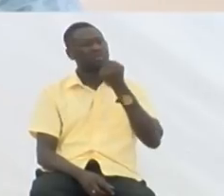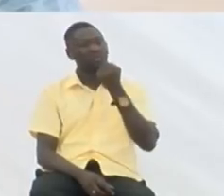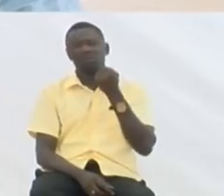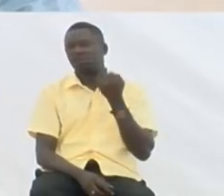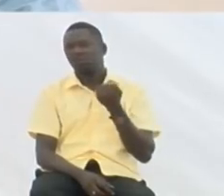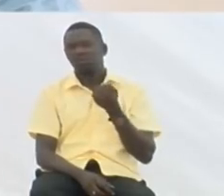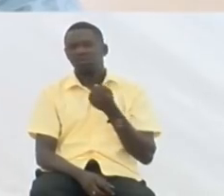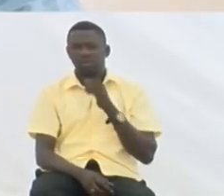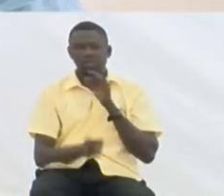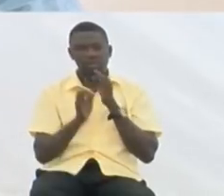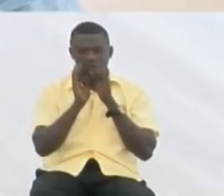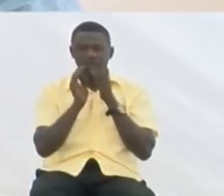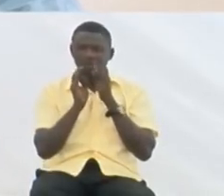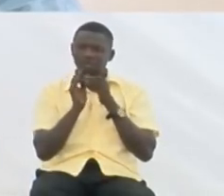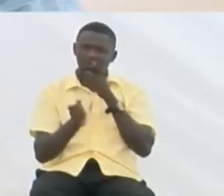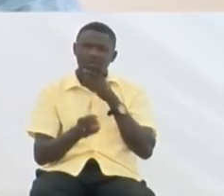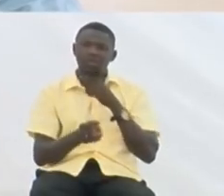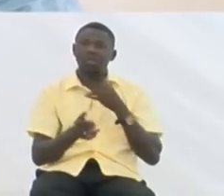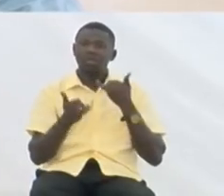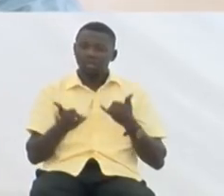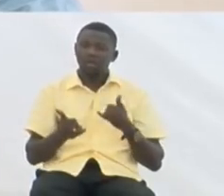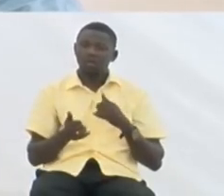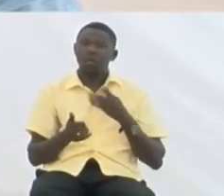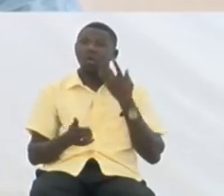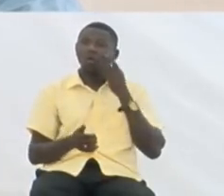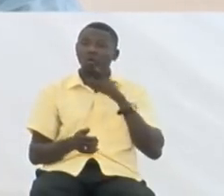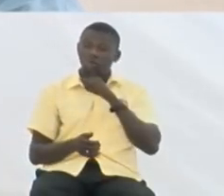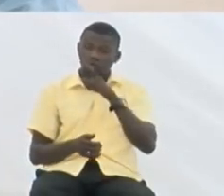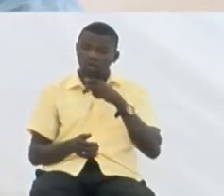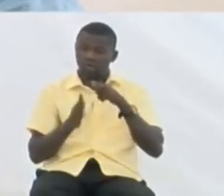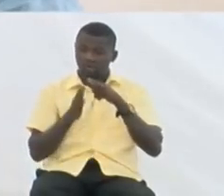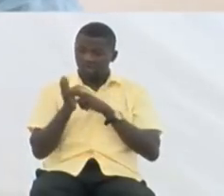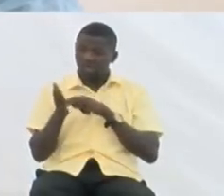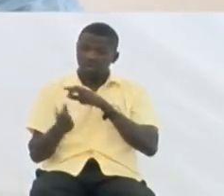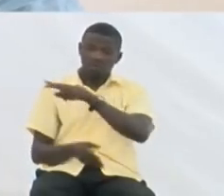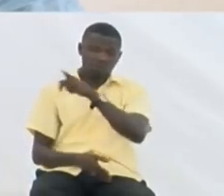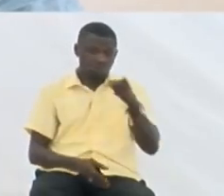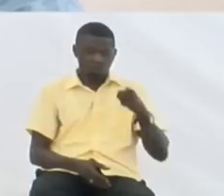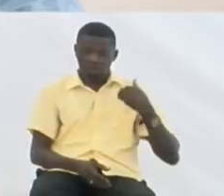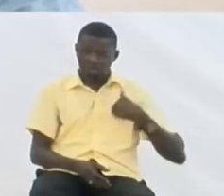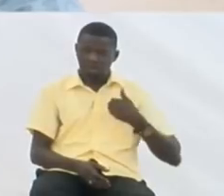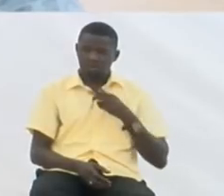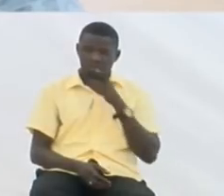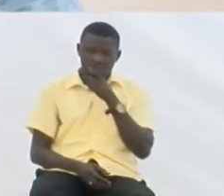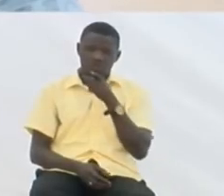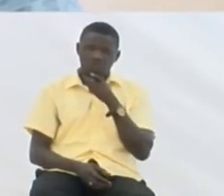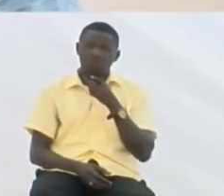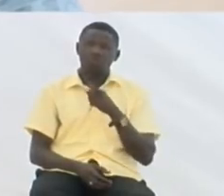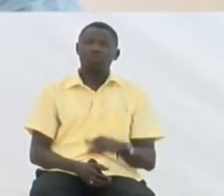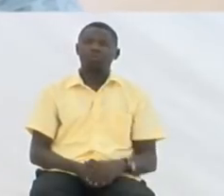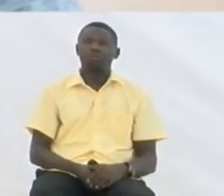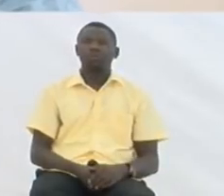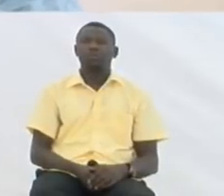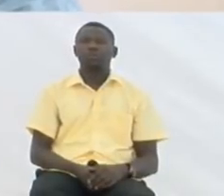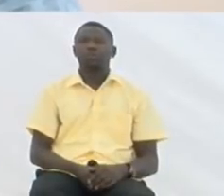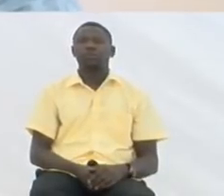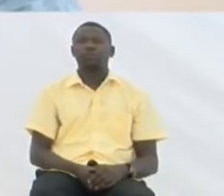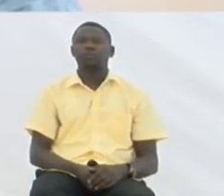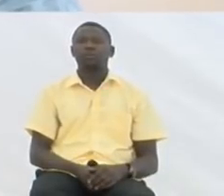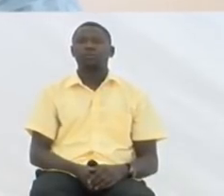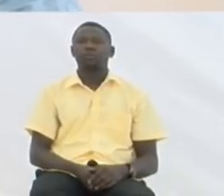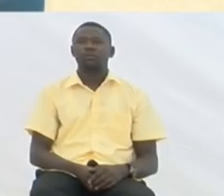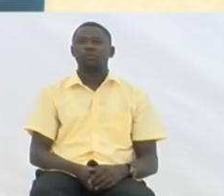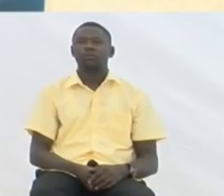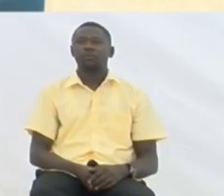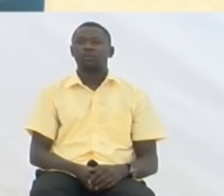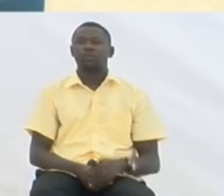course of the reporting on bail, which became very difficult for us, he eventually said to us, go, each time we needed